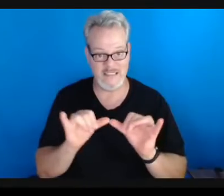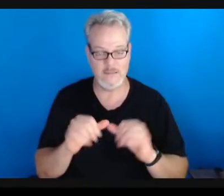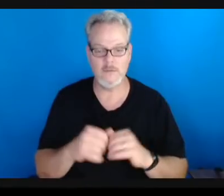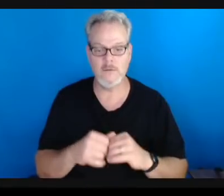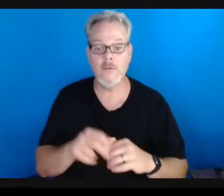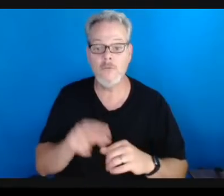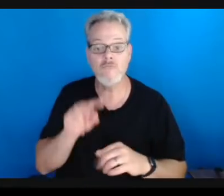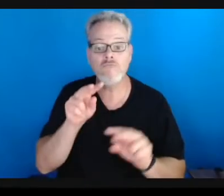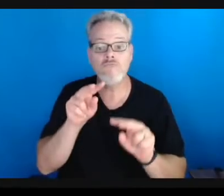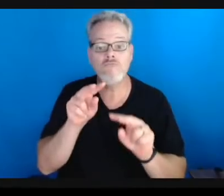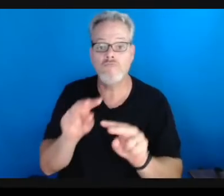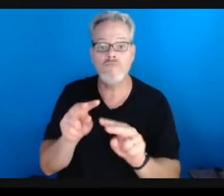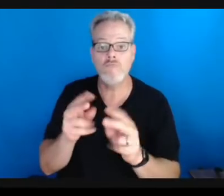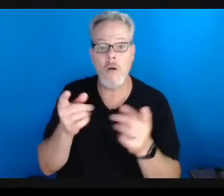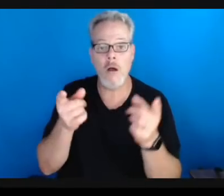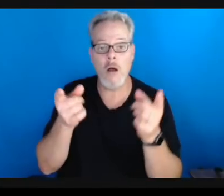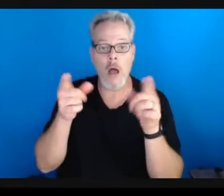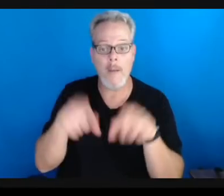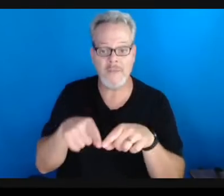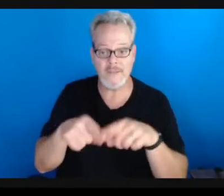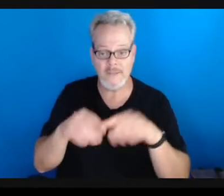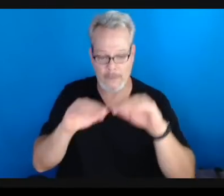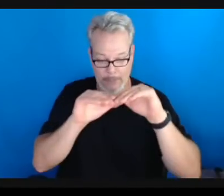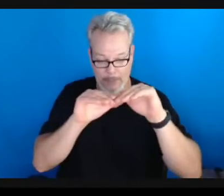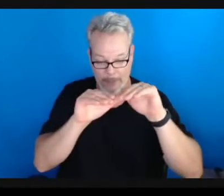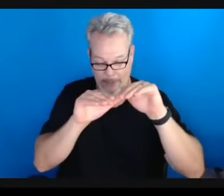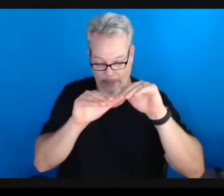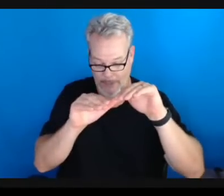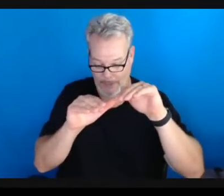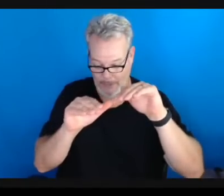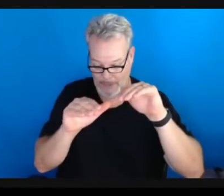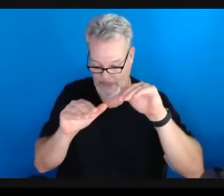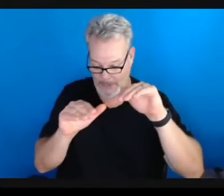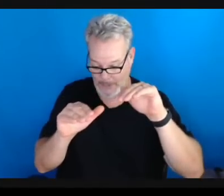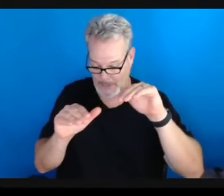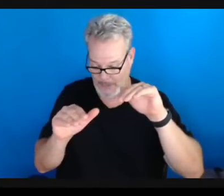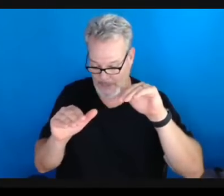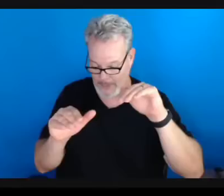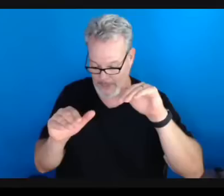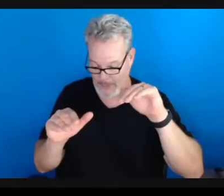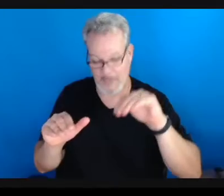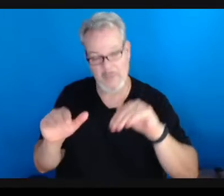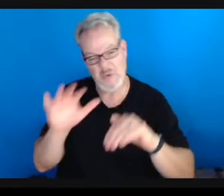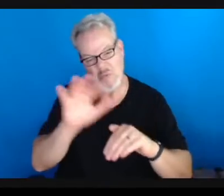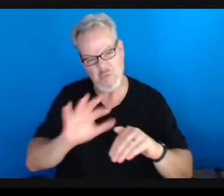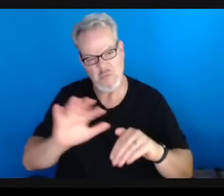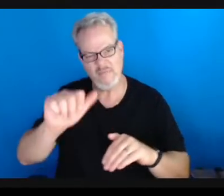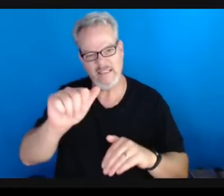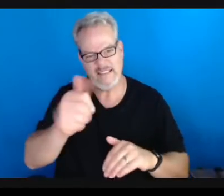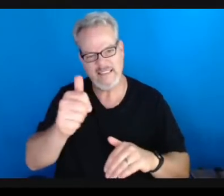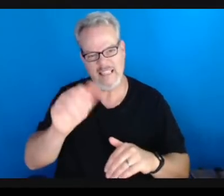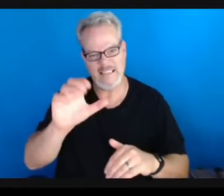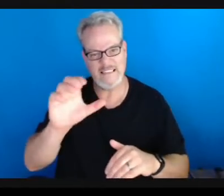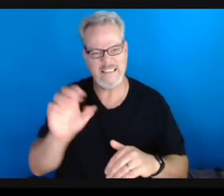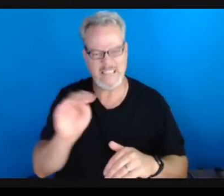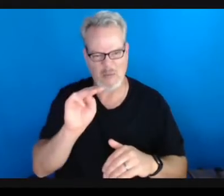here, we're dropping down similarly, maybe 10 centimeters, somewhere in that ballpark, right? So you're talking about maybe